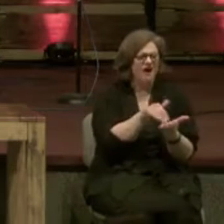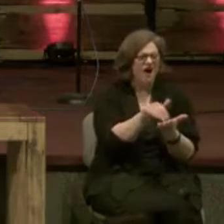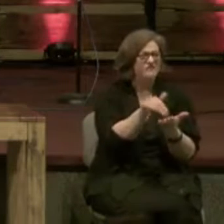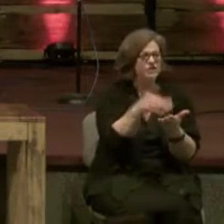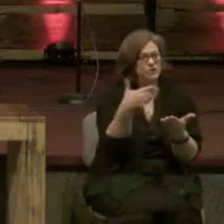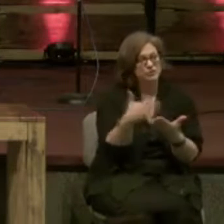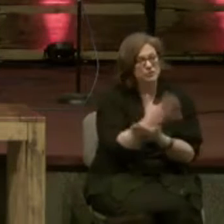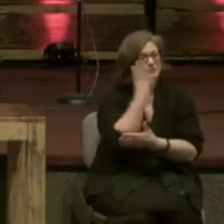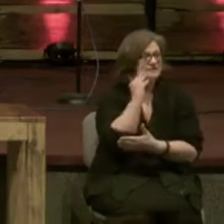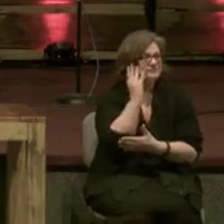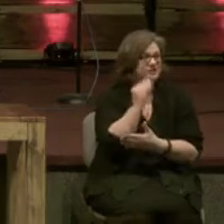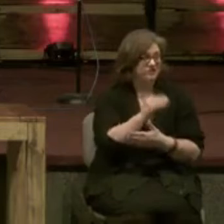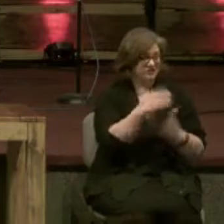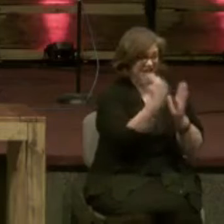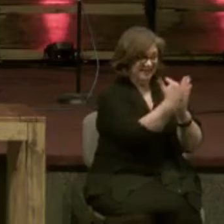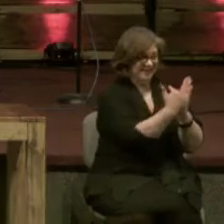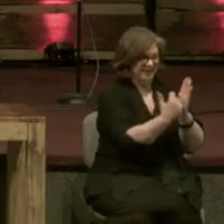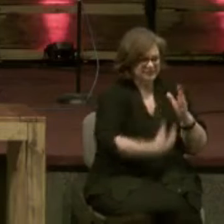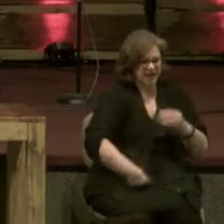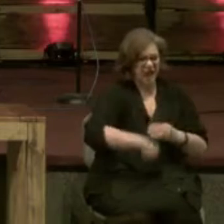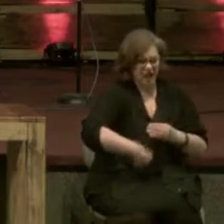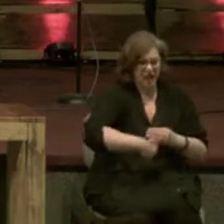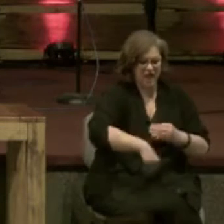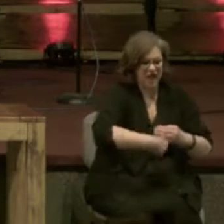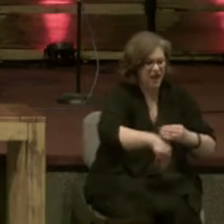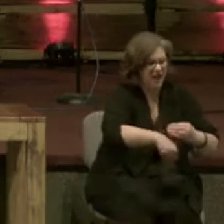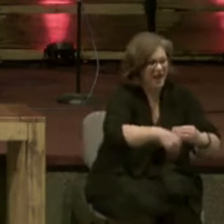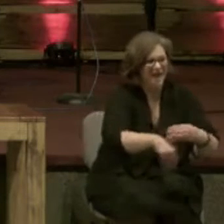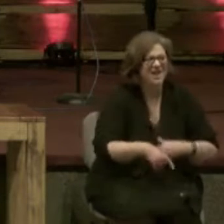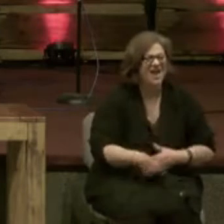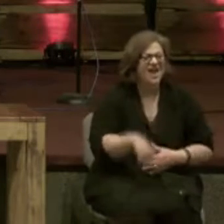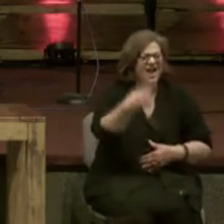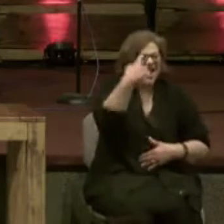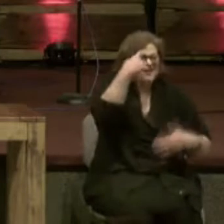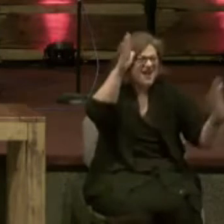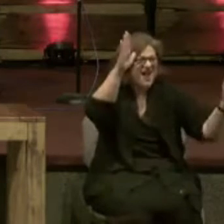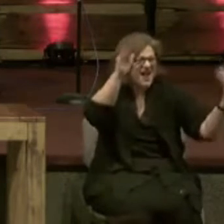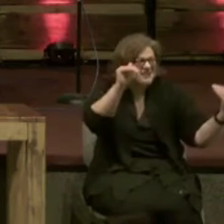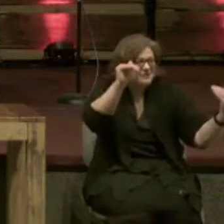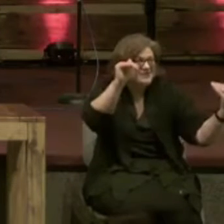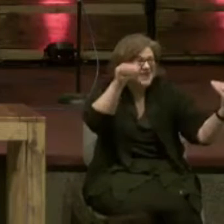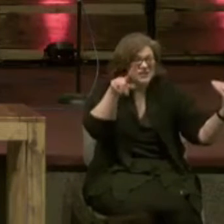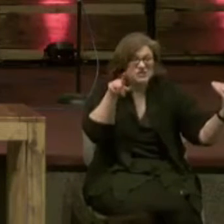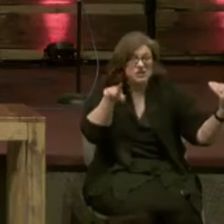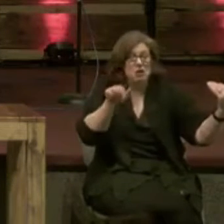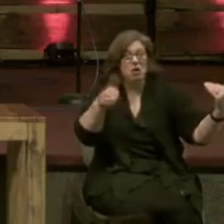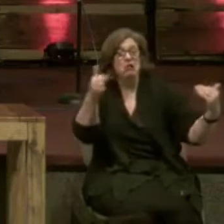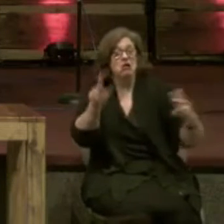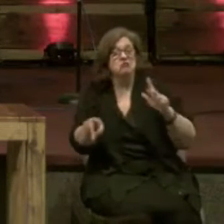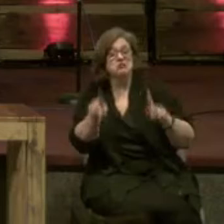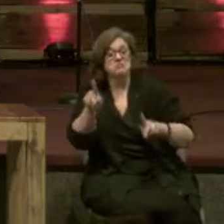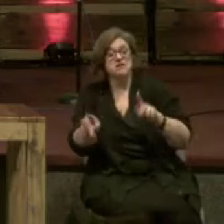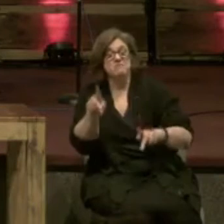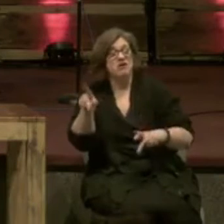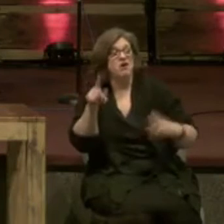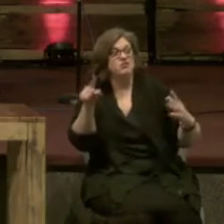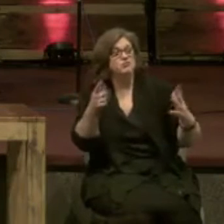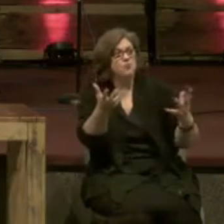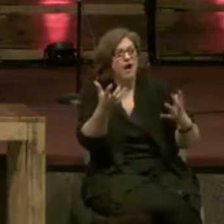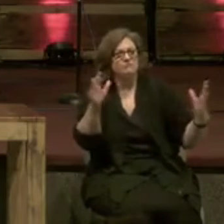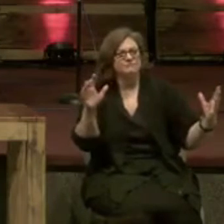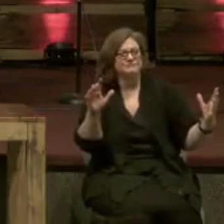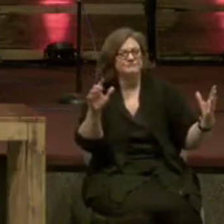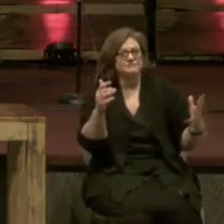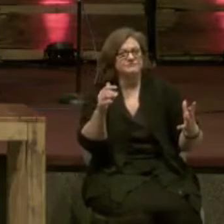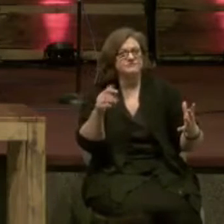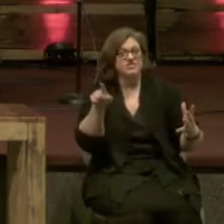things that get added to our plate and new expectations. And they're not necessarily expectations that other people put on us. Sometimes they're expectations